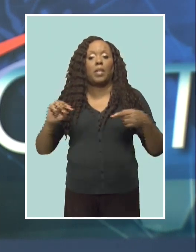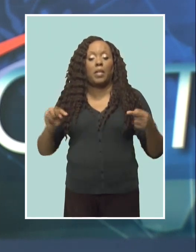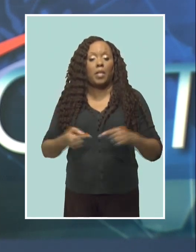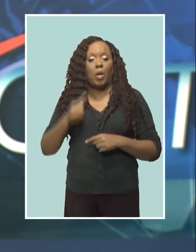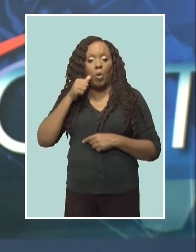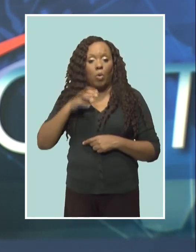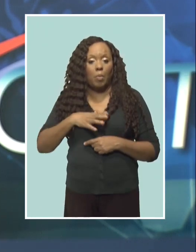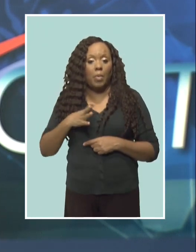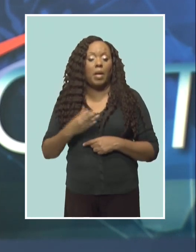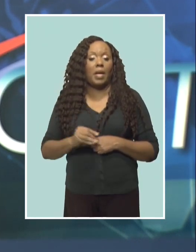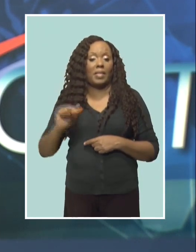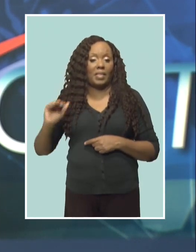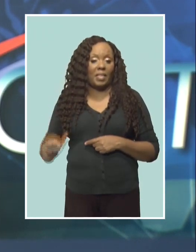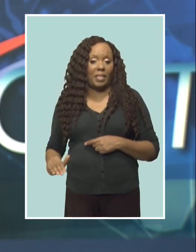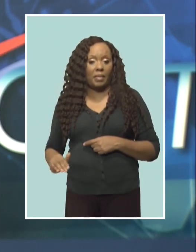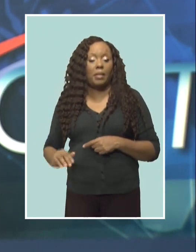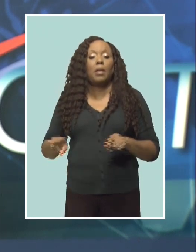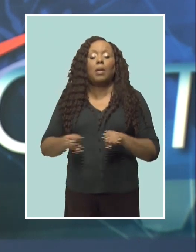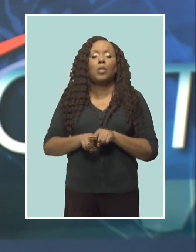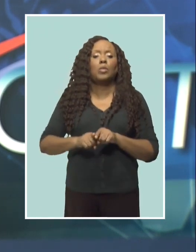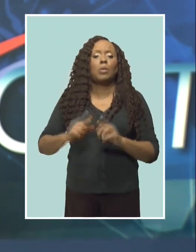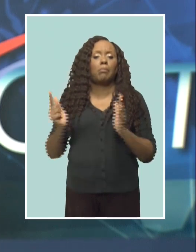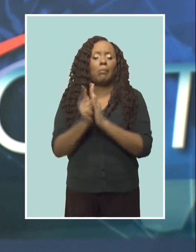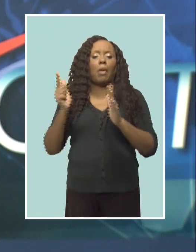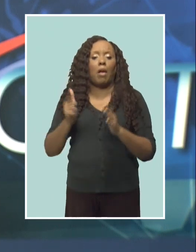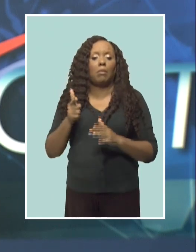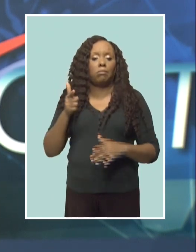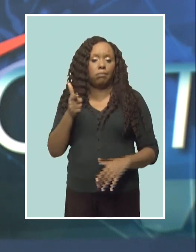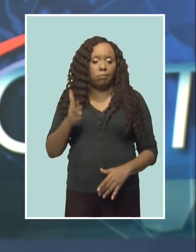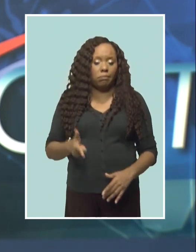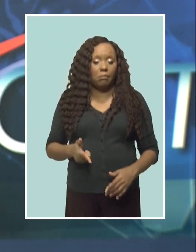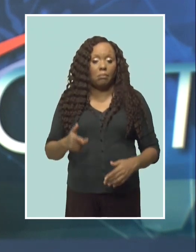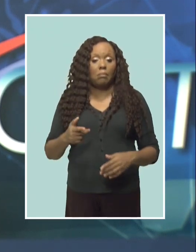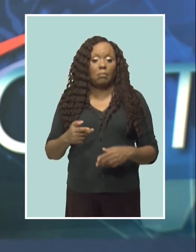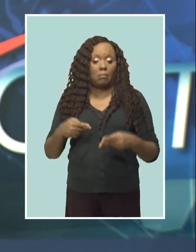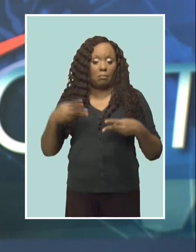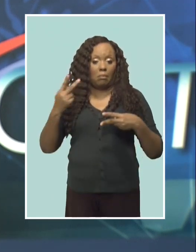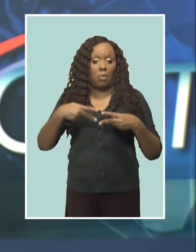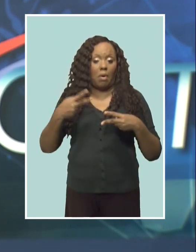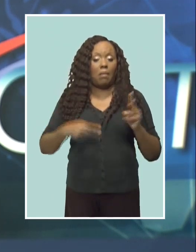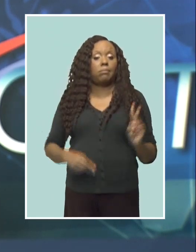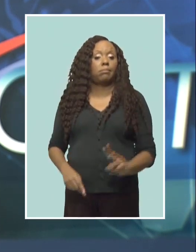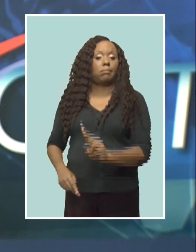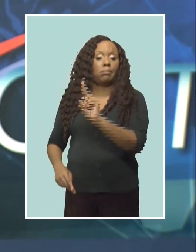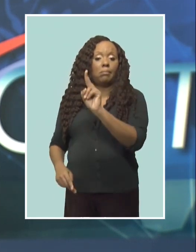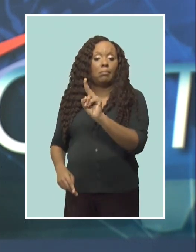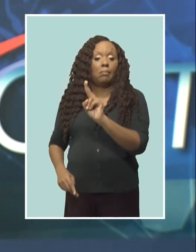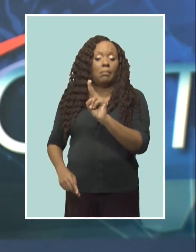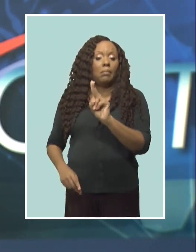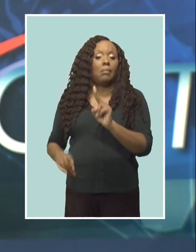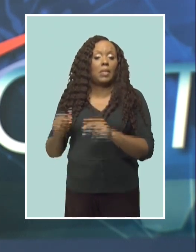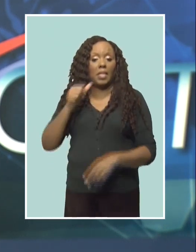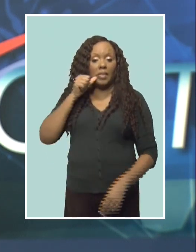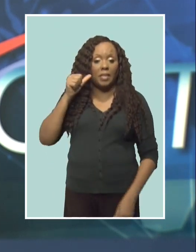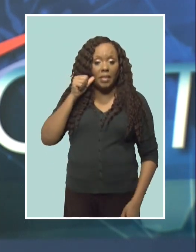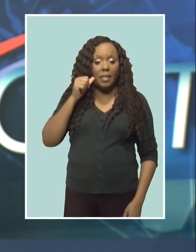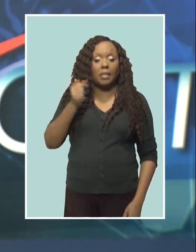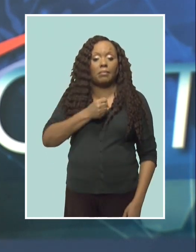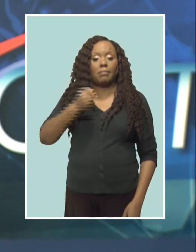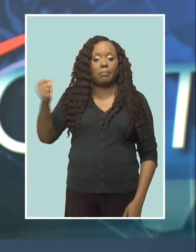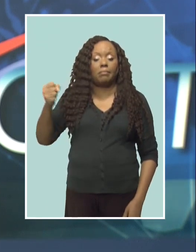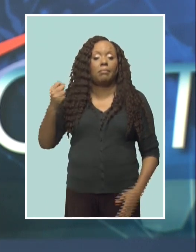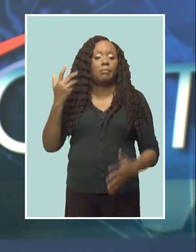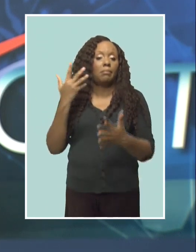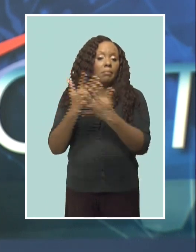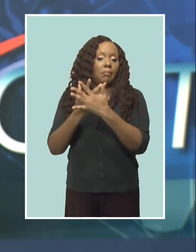separately for unlawful use of a firearm. Both accused appeared in the Whole Town Magistrates Court on Friday and were remanded to